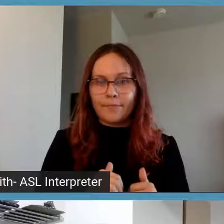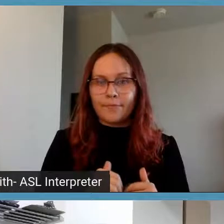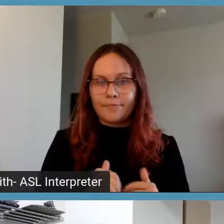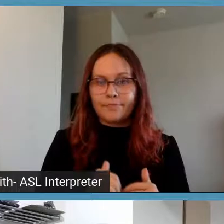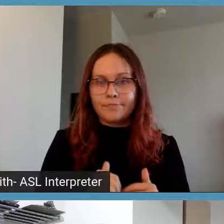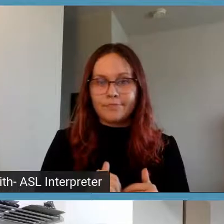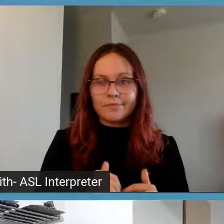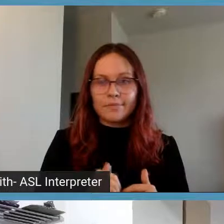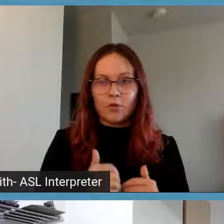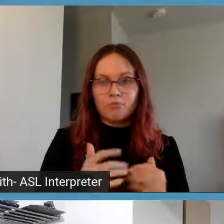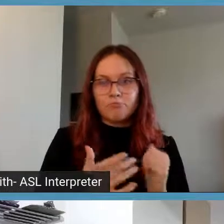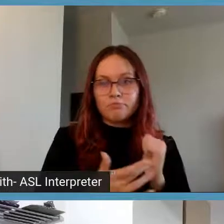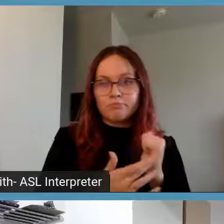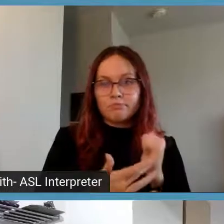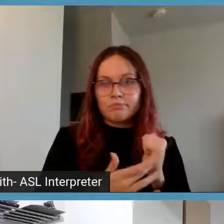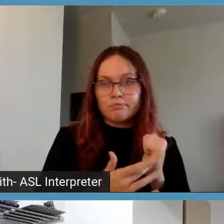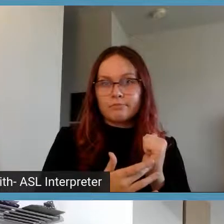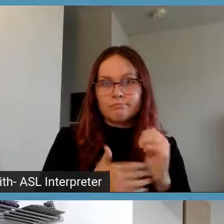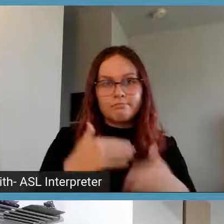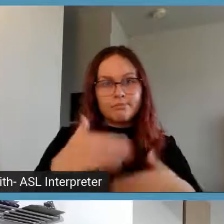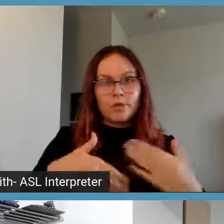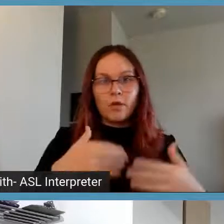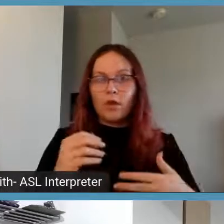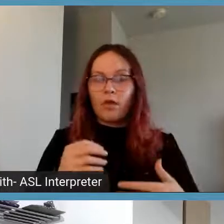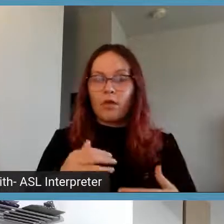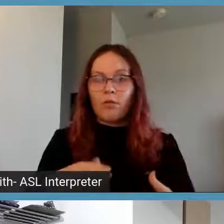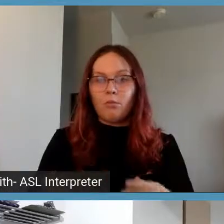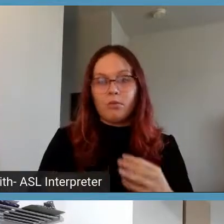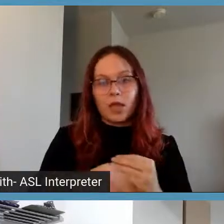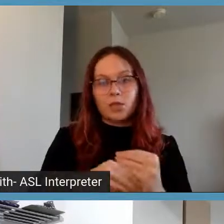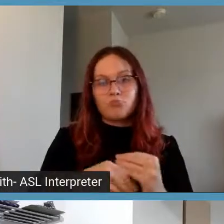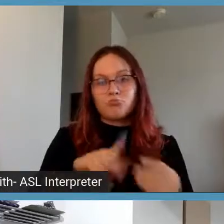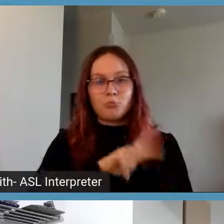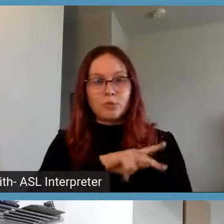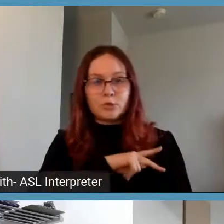own, sort of personal bandwidth for this stuff?